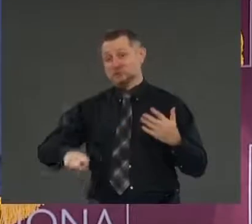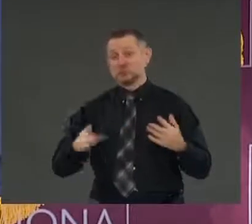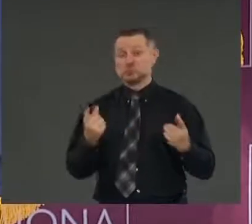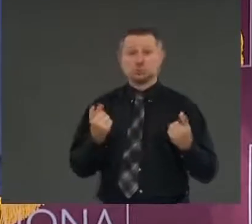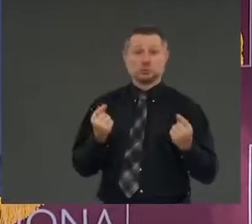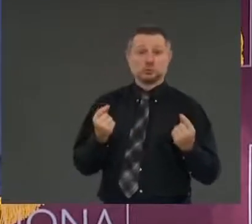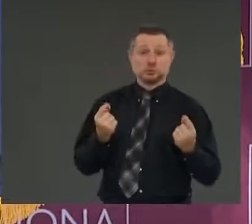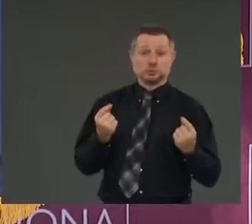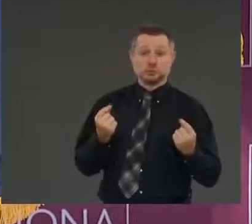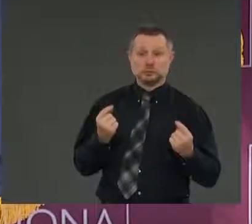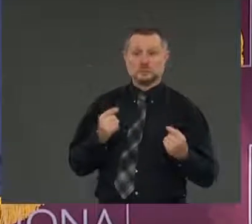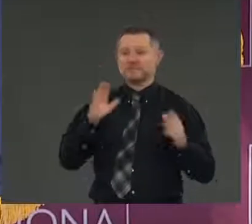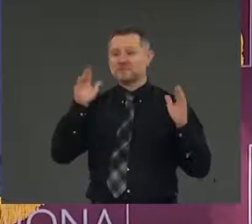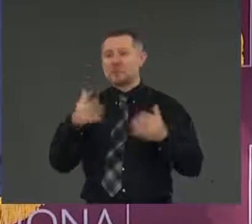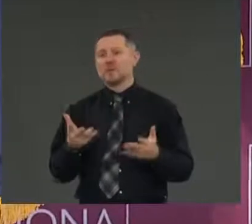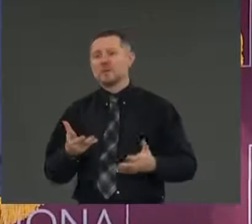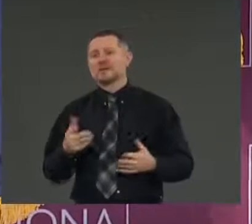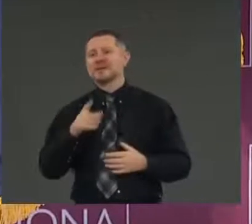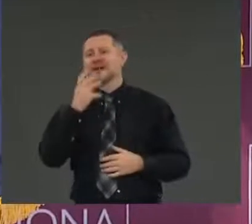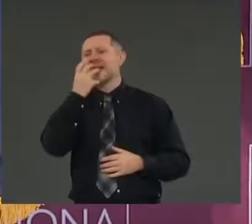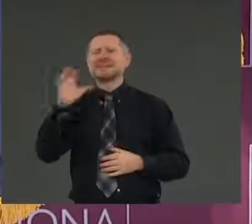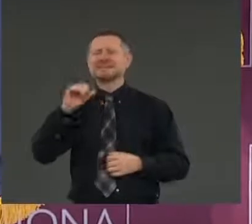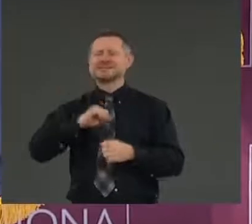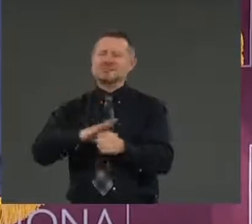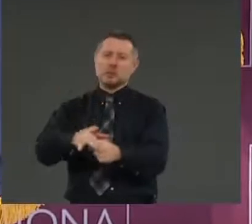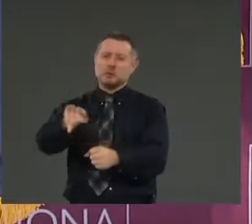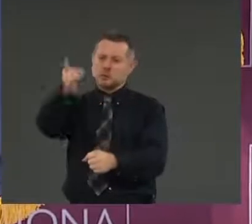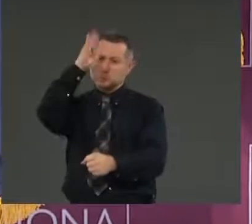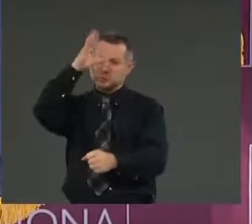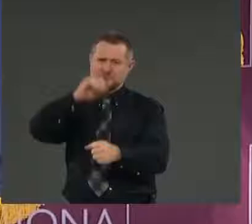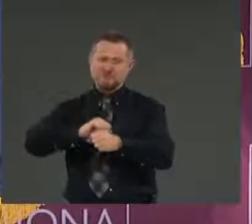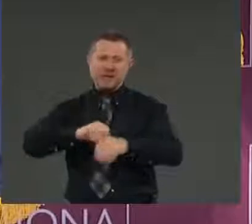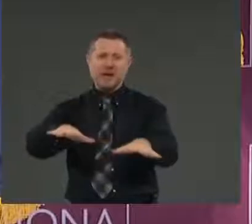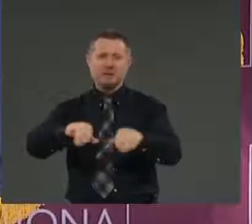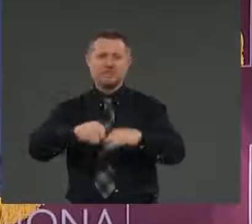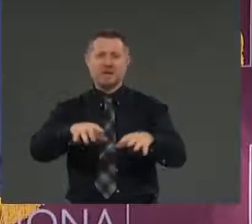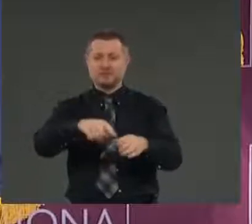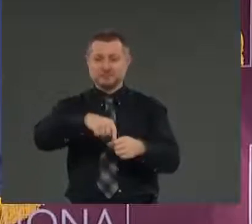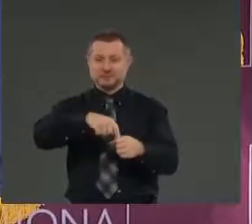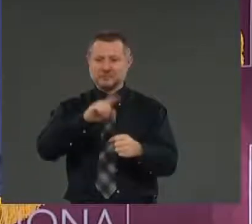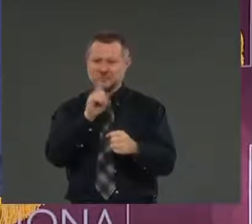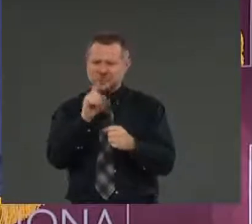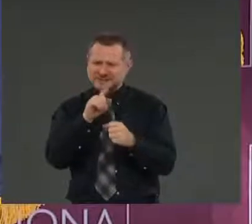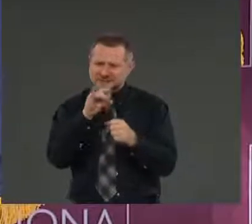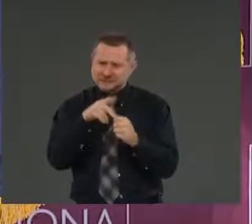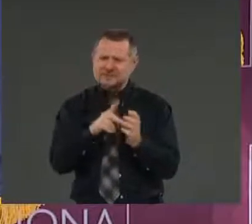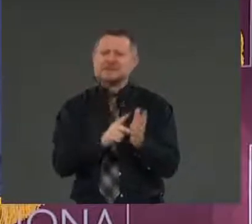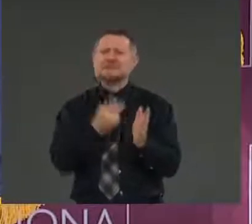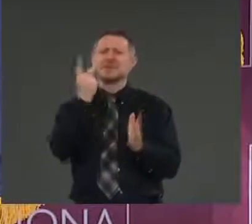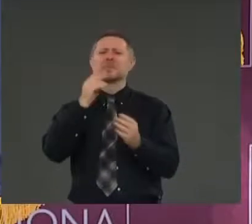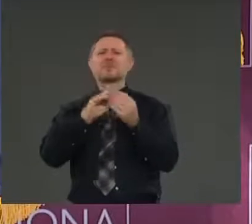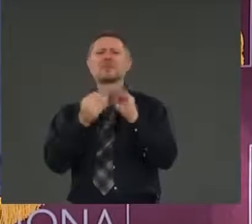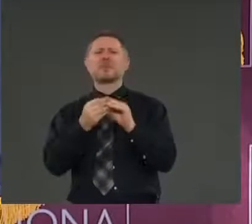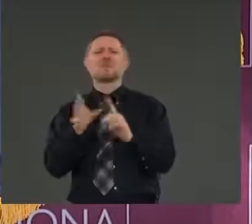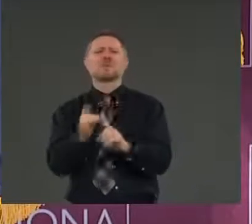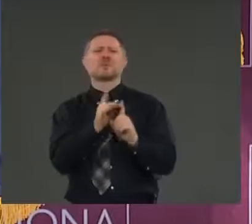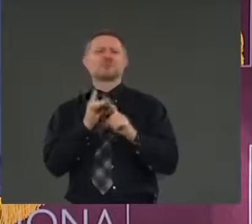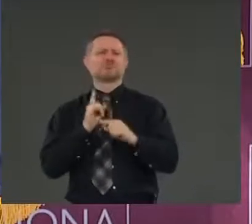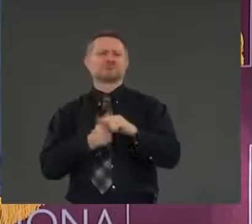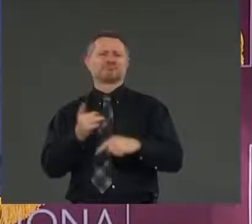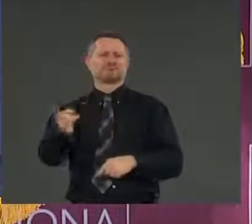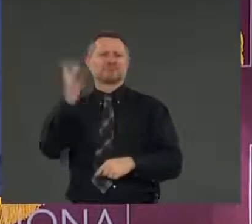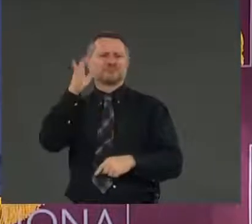the hotspots. The zip codes with twice the infection rate. They're driving the new